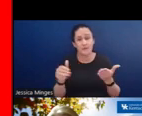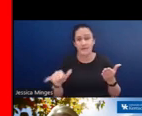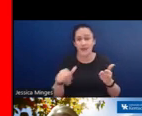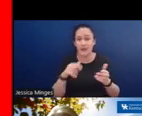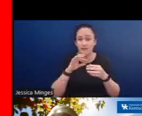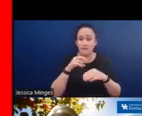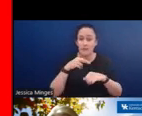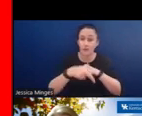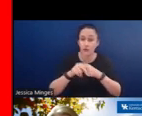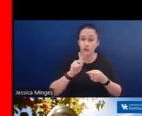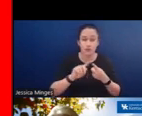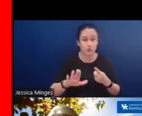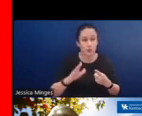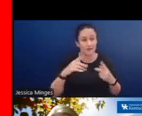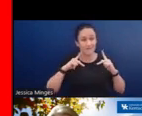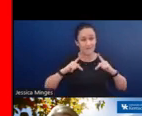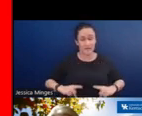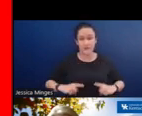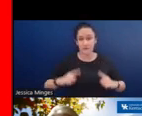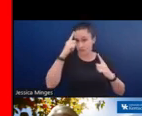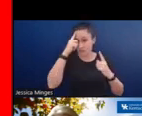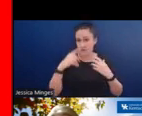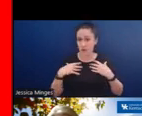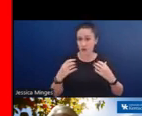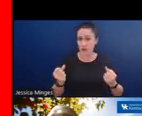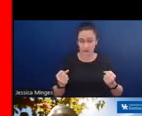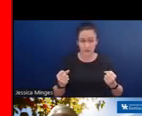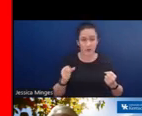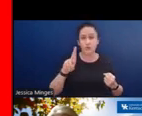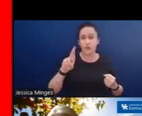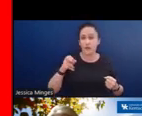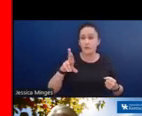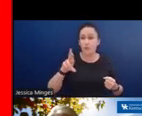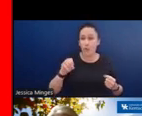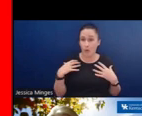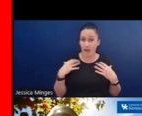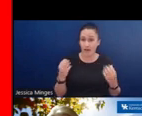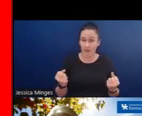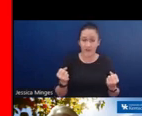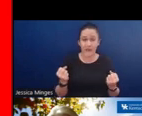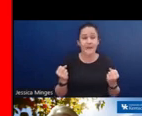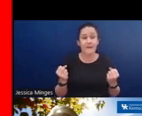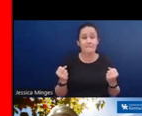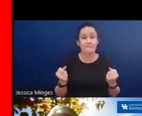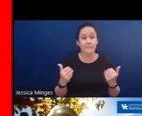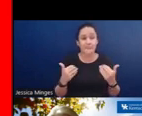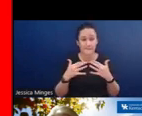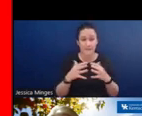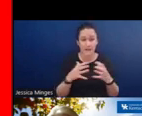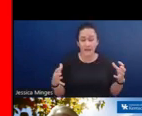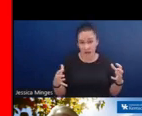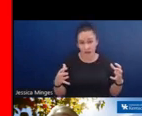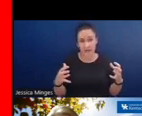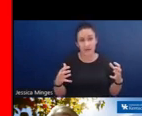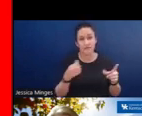your physical and mental health. And so reproductive health, of course, has, lots of impacts on your physical and mental health. So